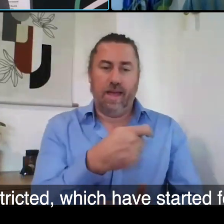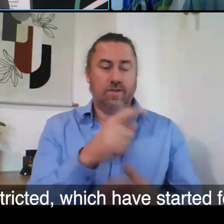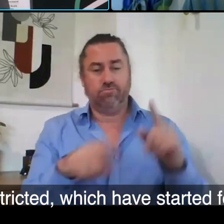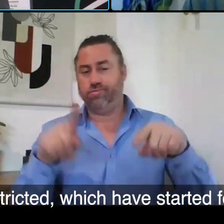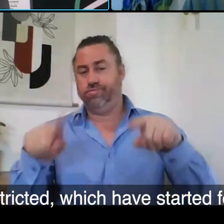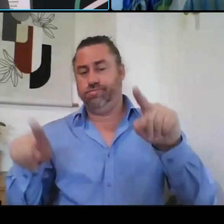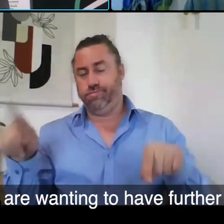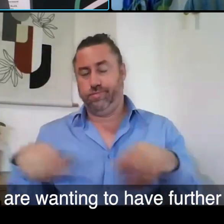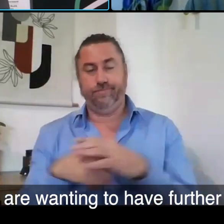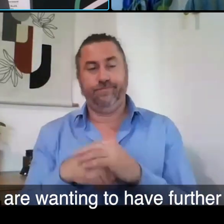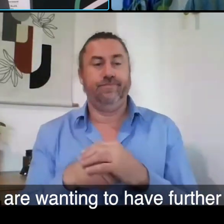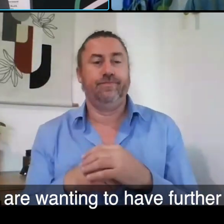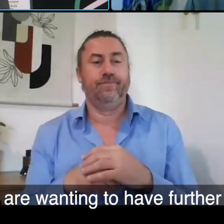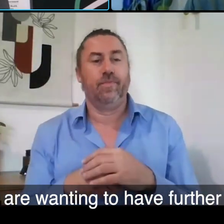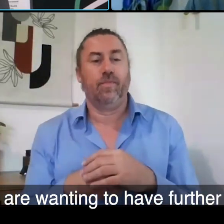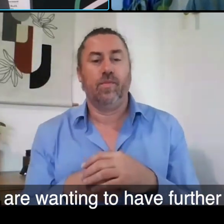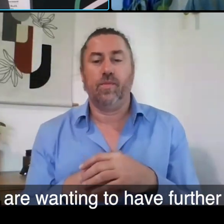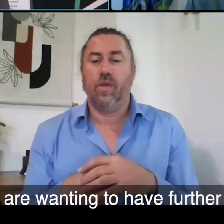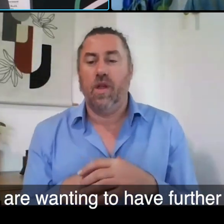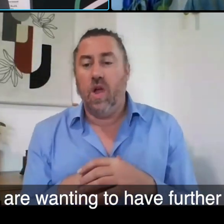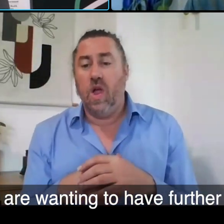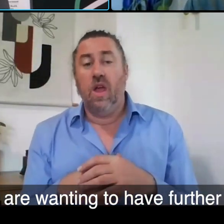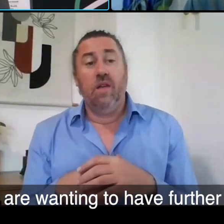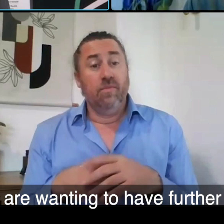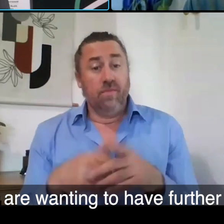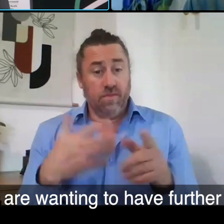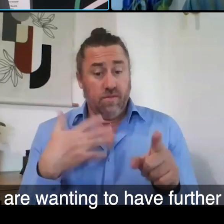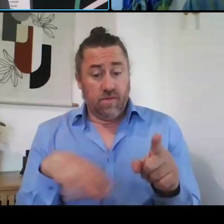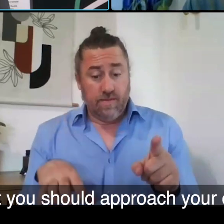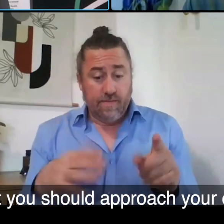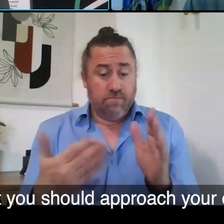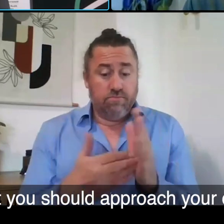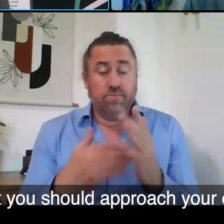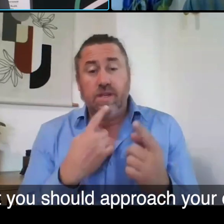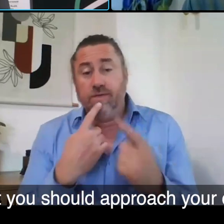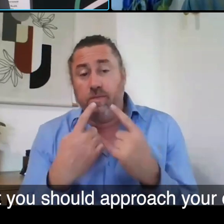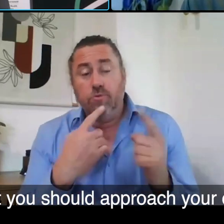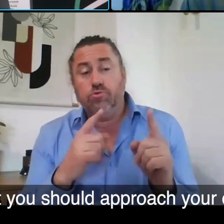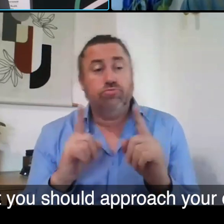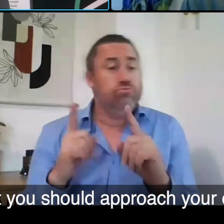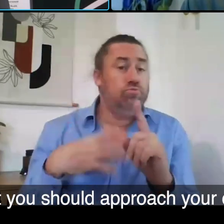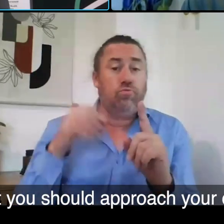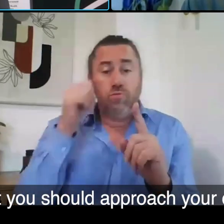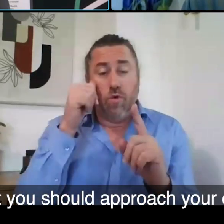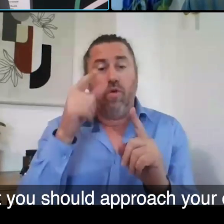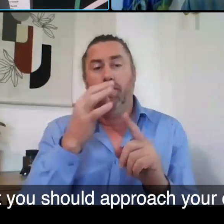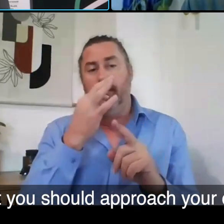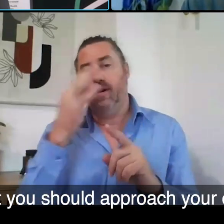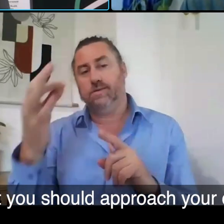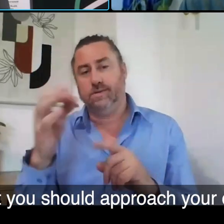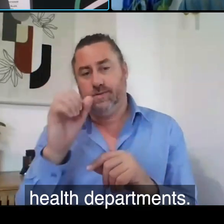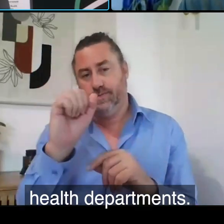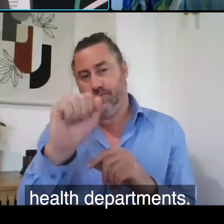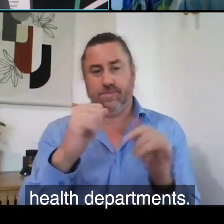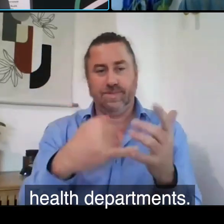year. Again, if you are wanting to have further information about that, you should approach your